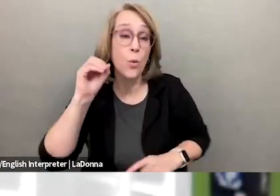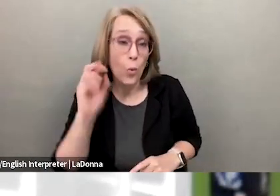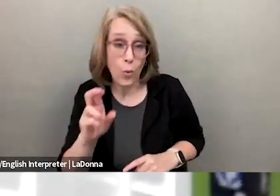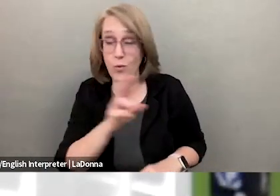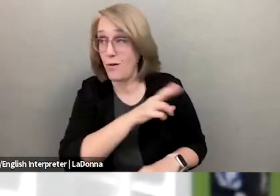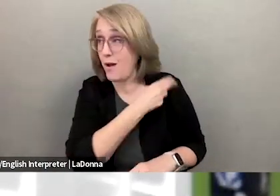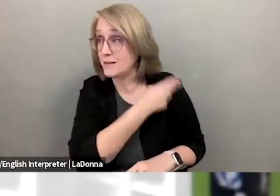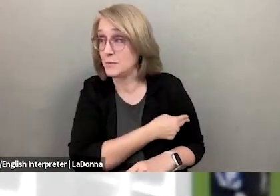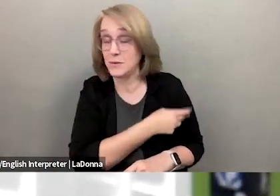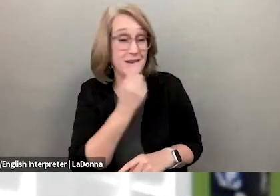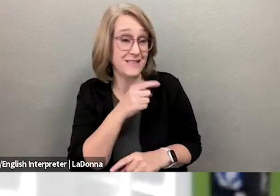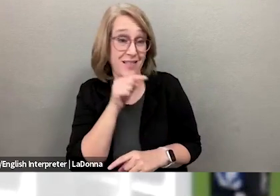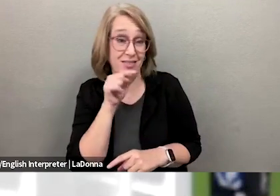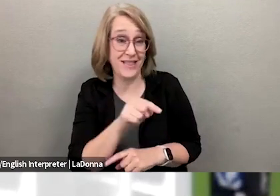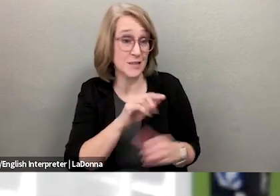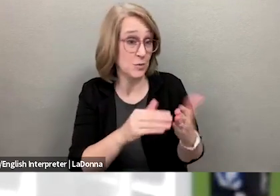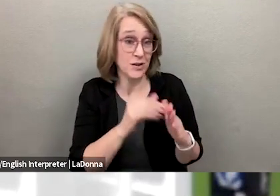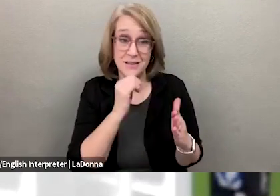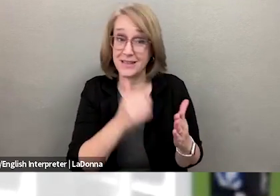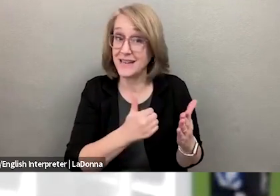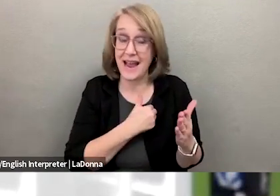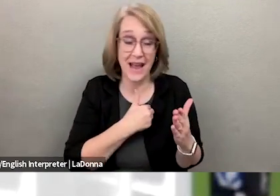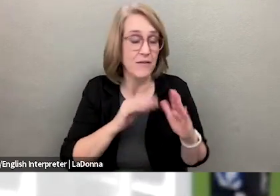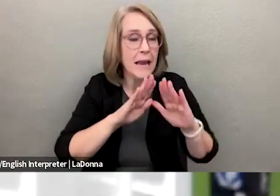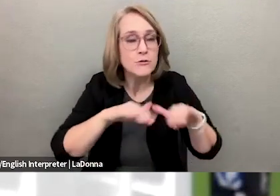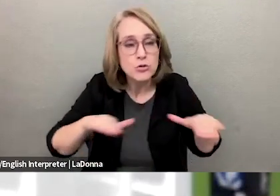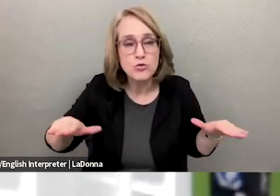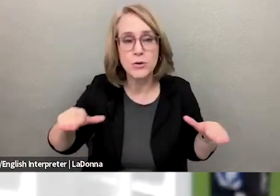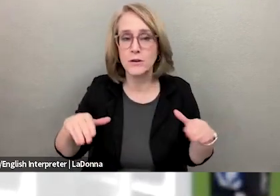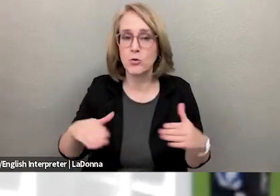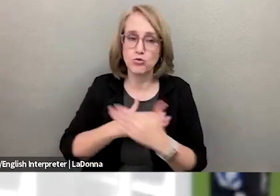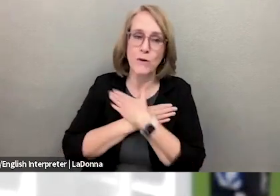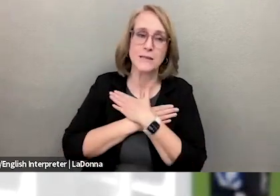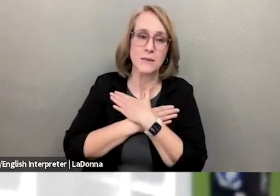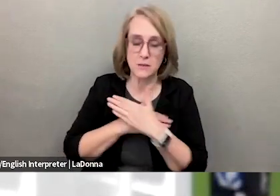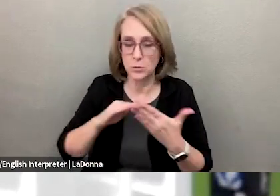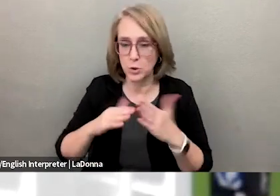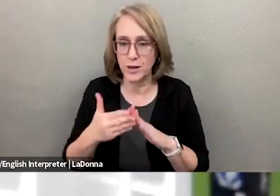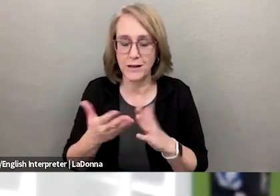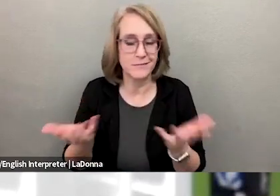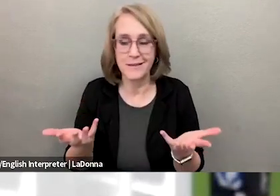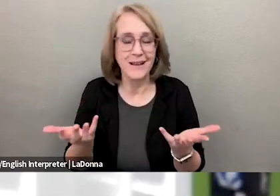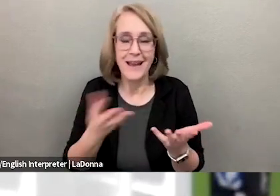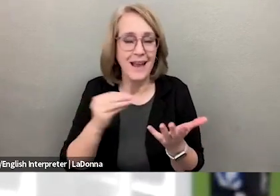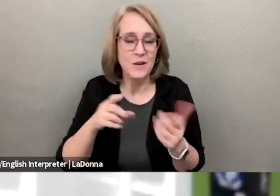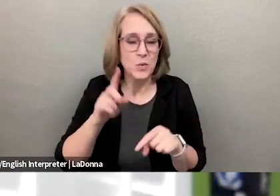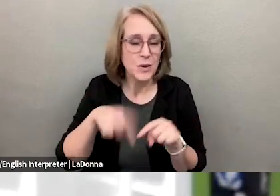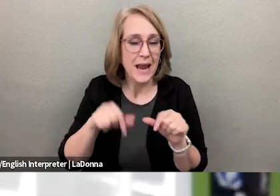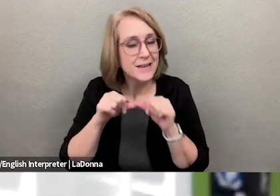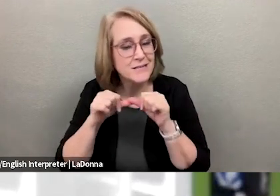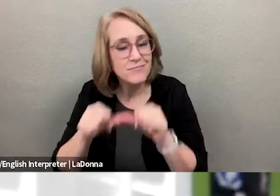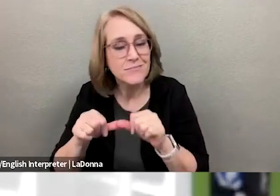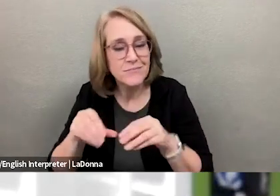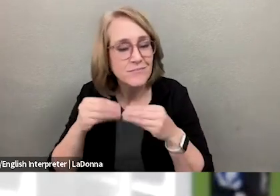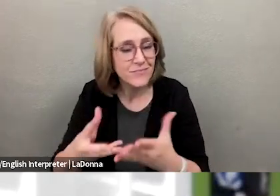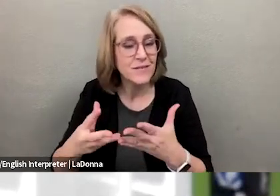respite home in that community right now. And you really can't deliver that consistently in a home health situation. As much as we all want things to be done in the family's